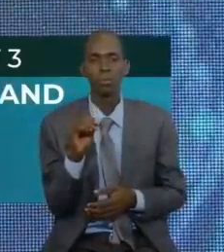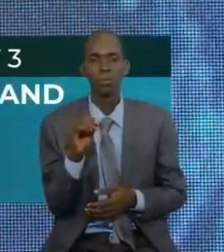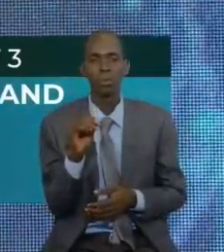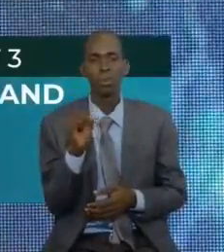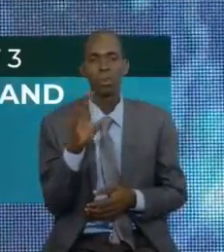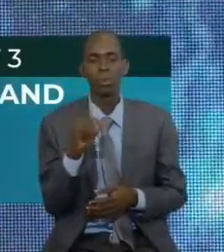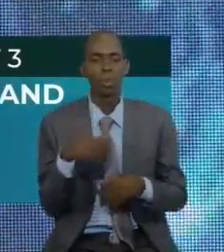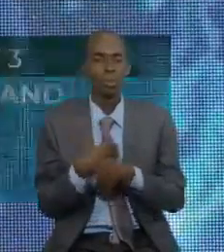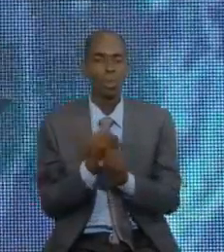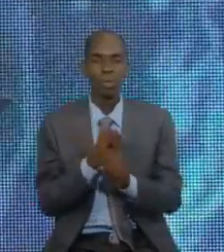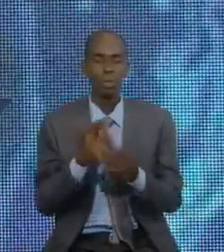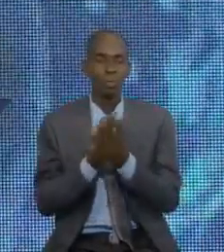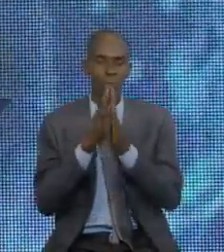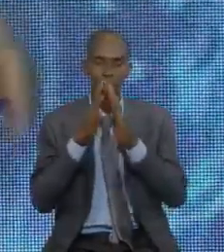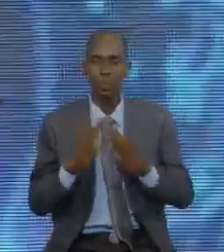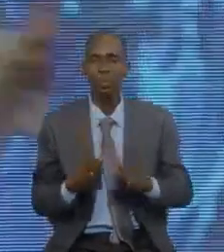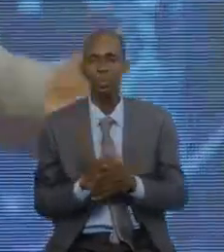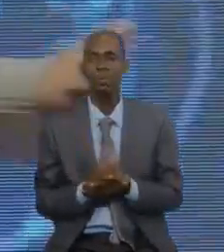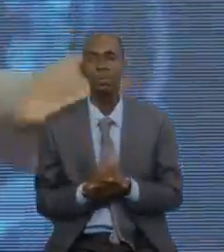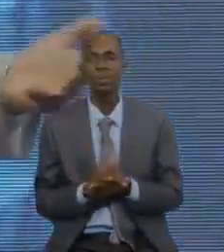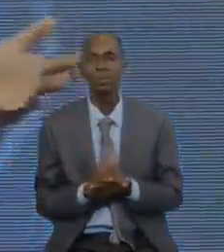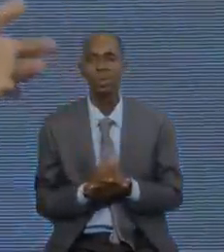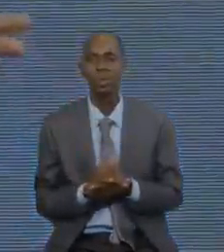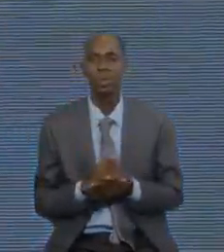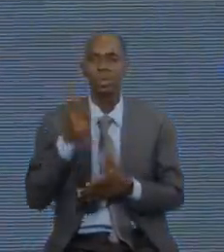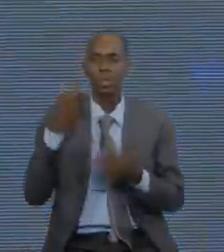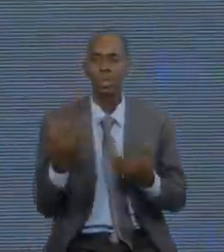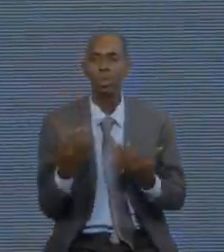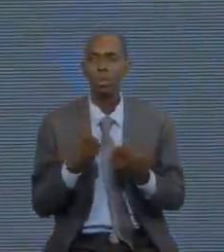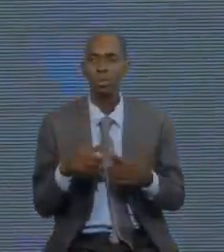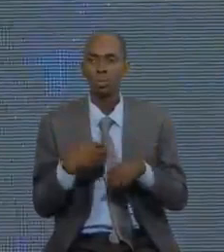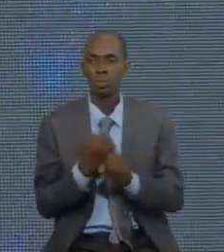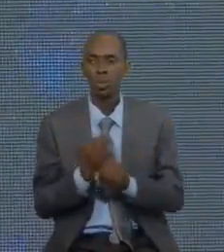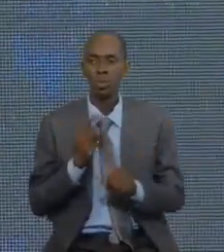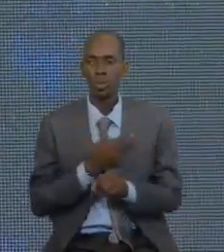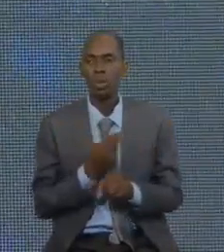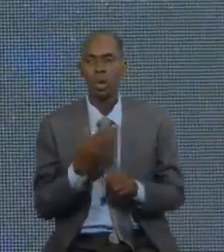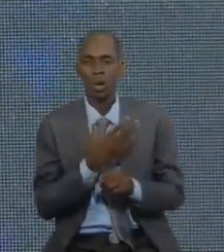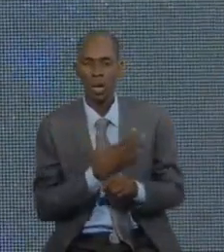making peace. He now wants to make us and remake us.